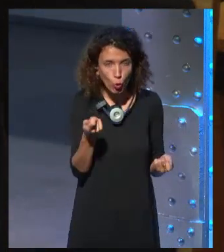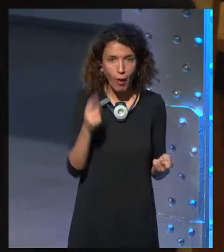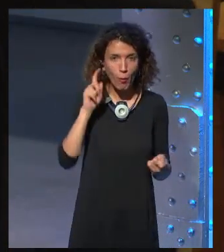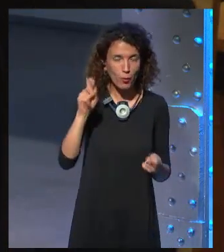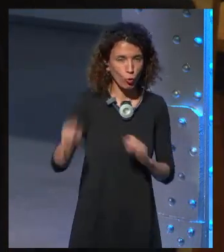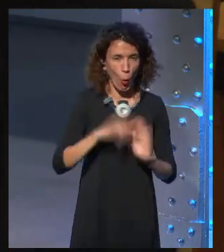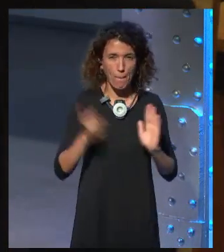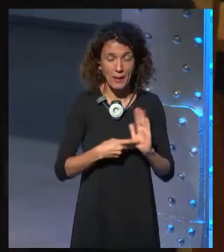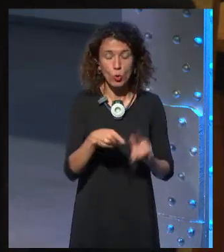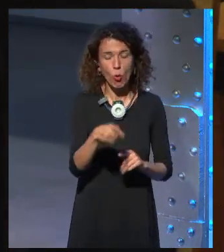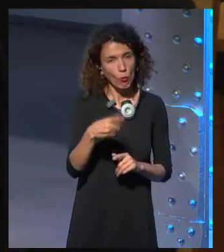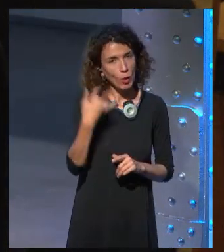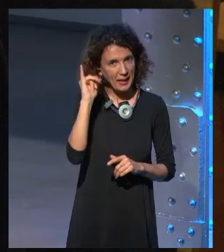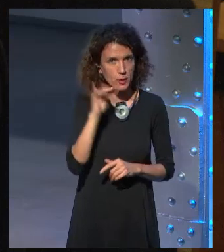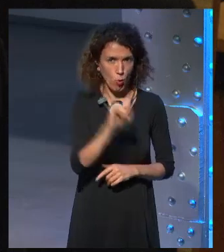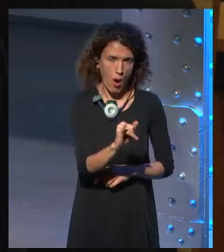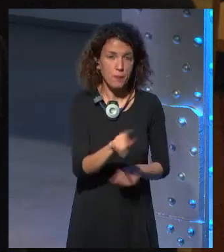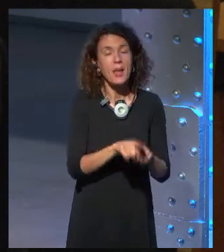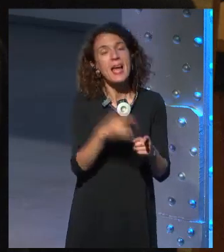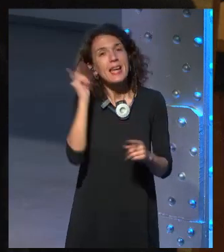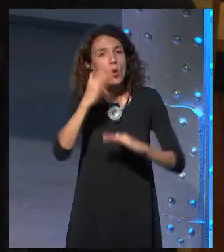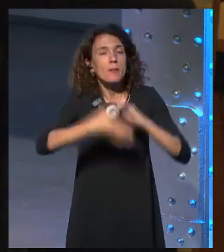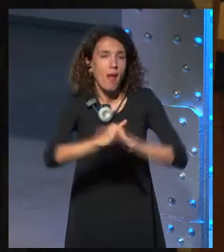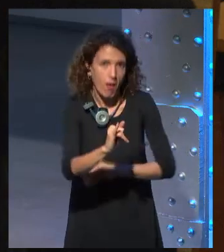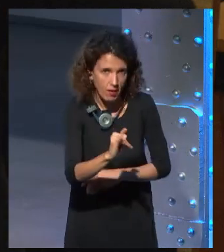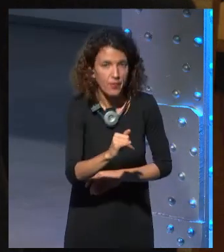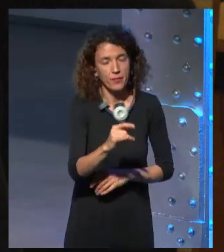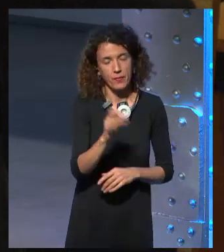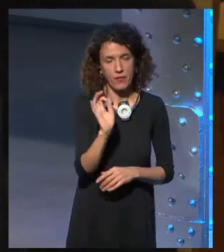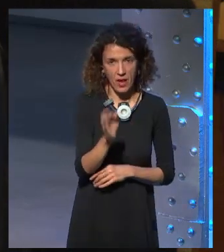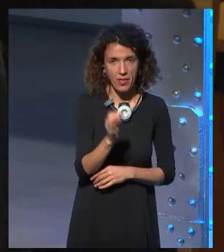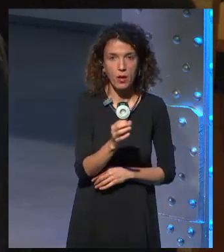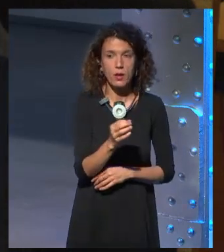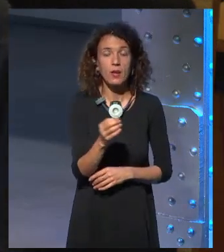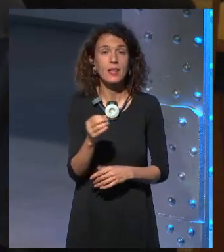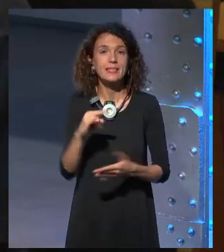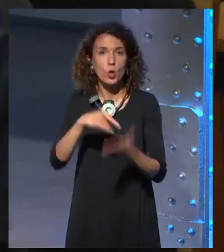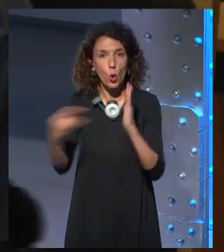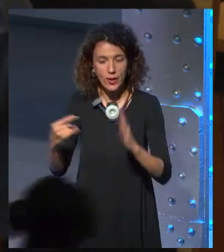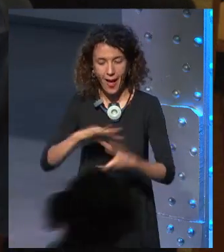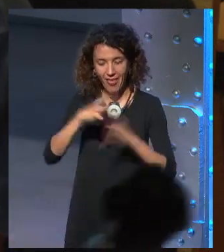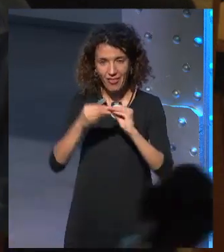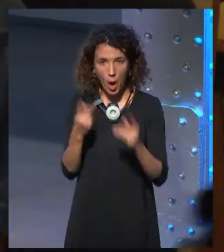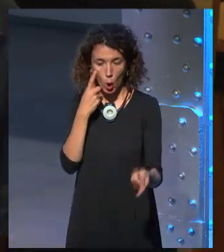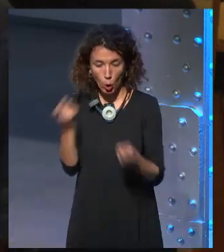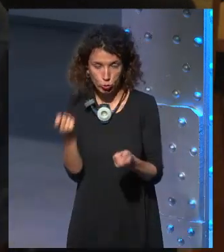know exactly at what they did at what point in time, that is also a risk. It is